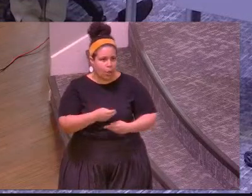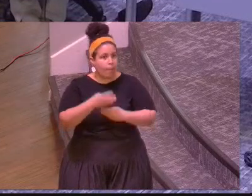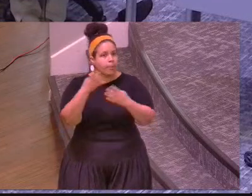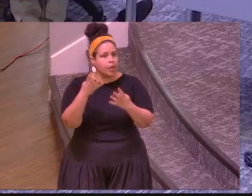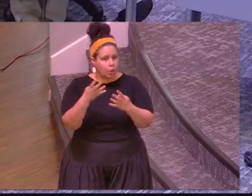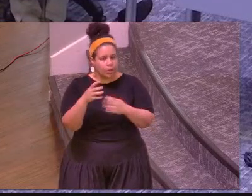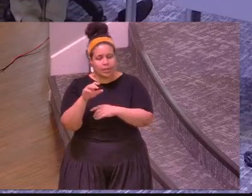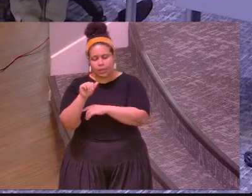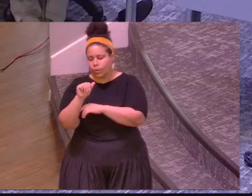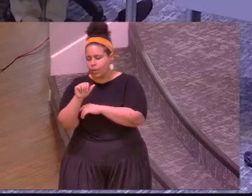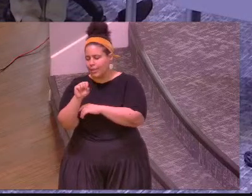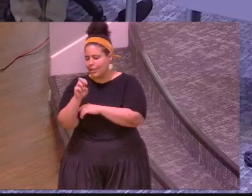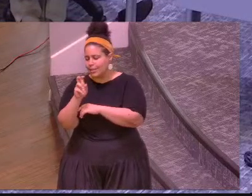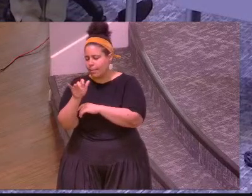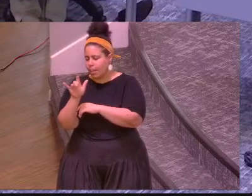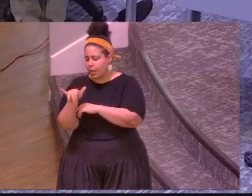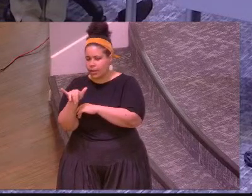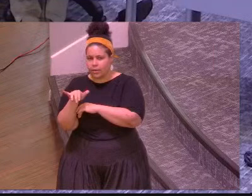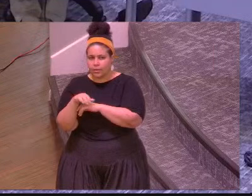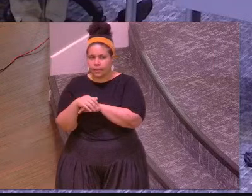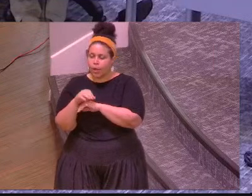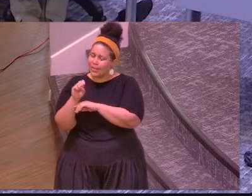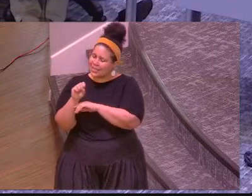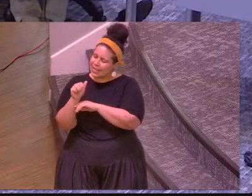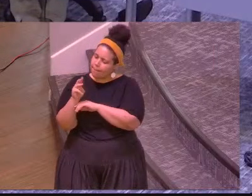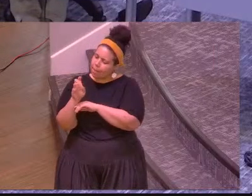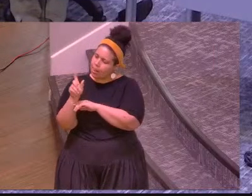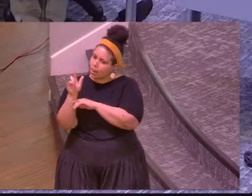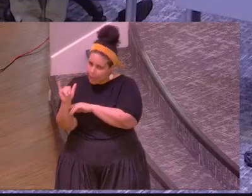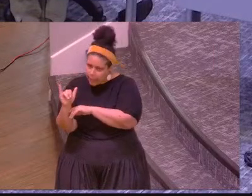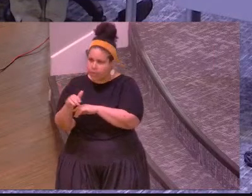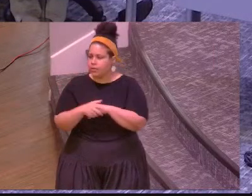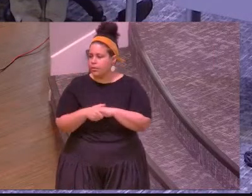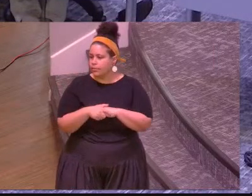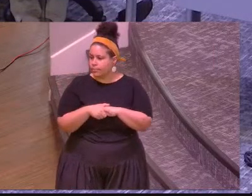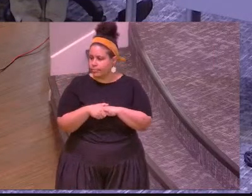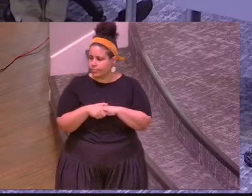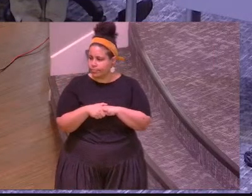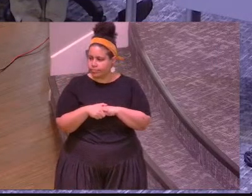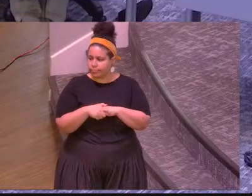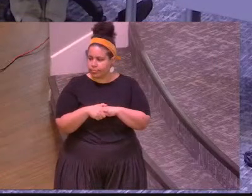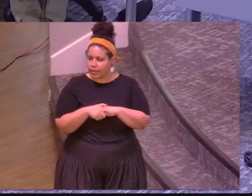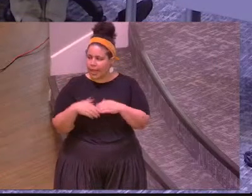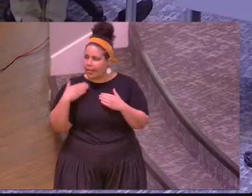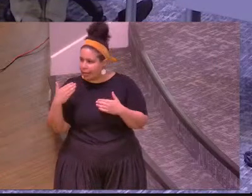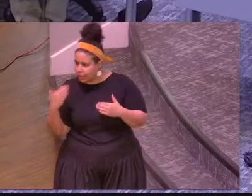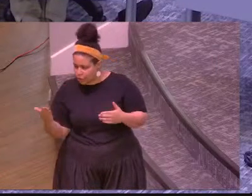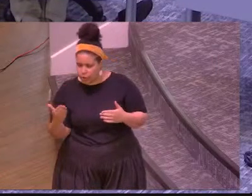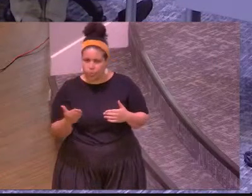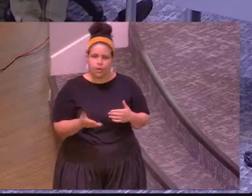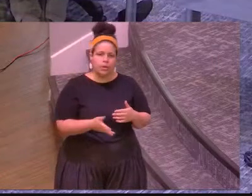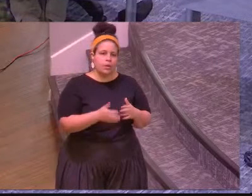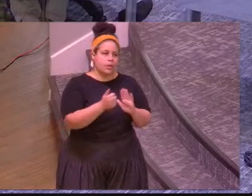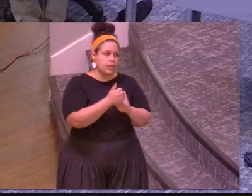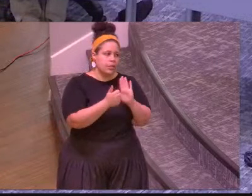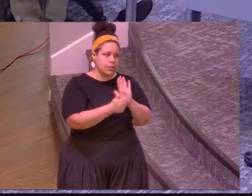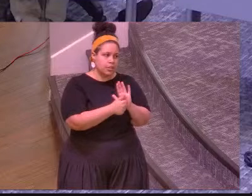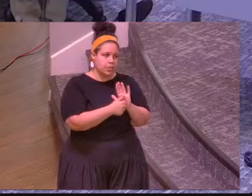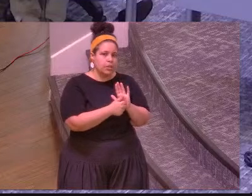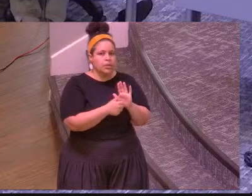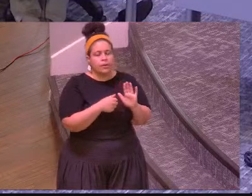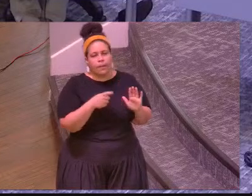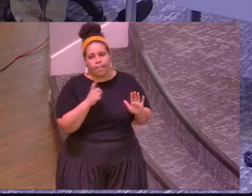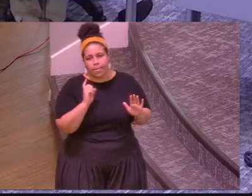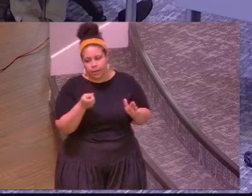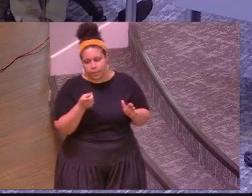there. I'll send it to Lisa now. Okay, perfect. Thank you. And then in our agenda setting meeting,